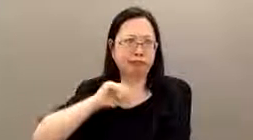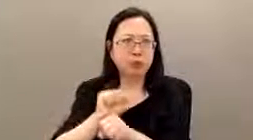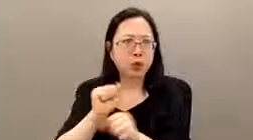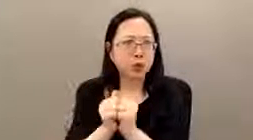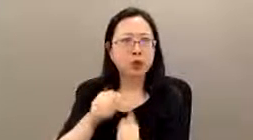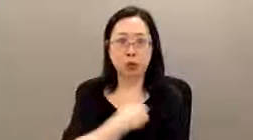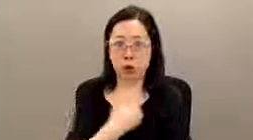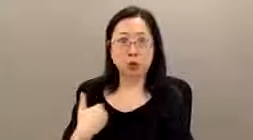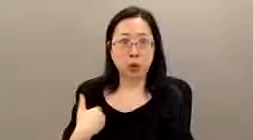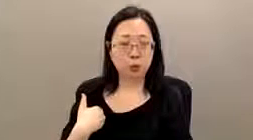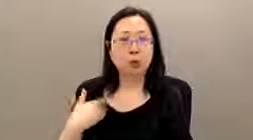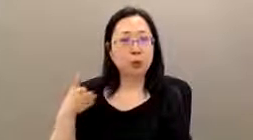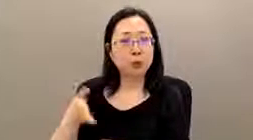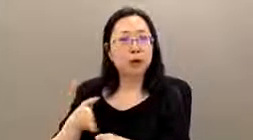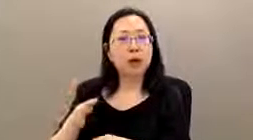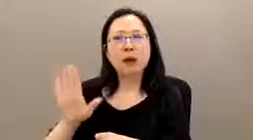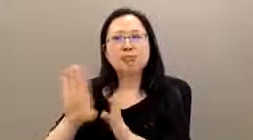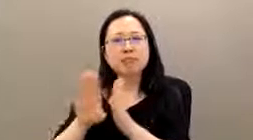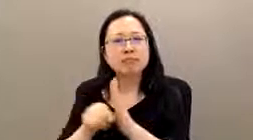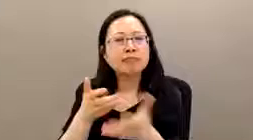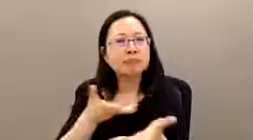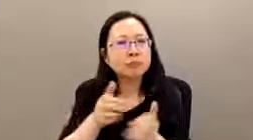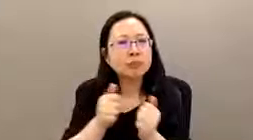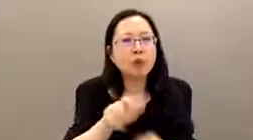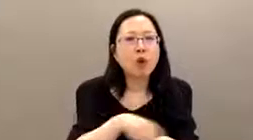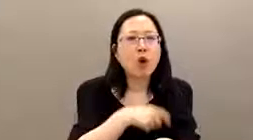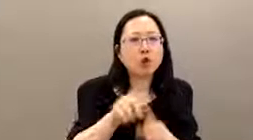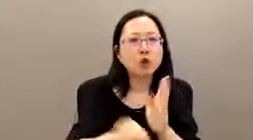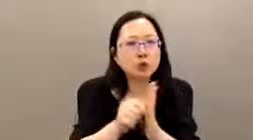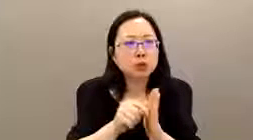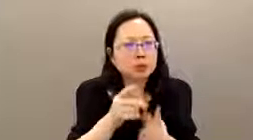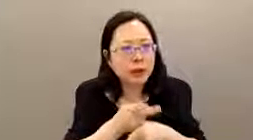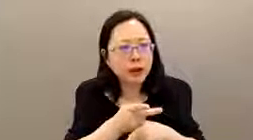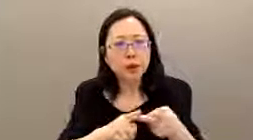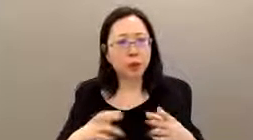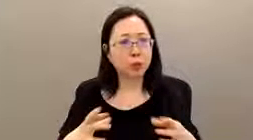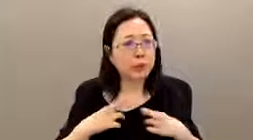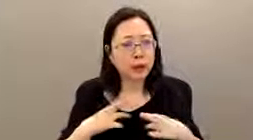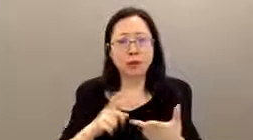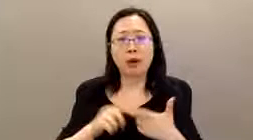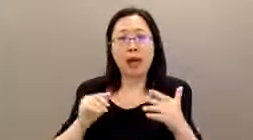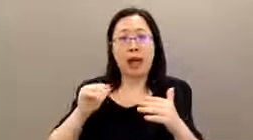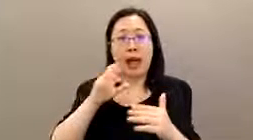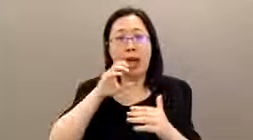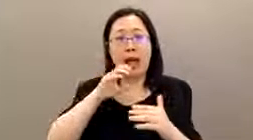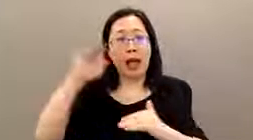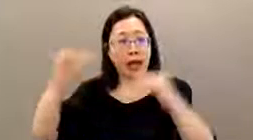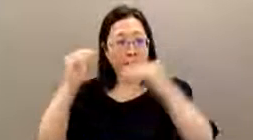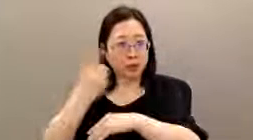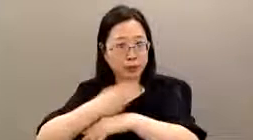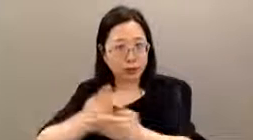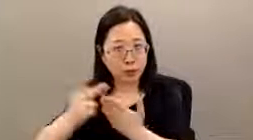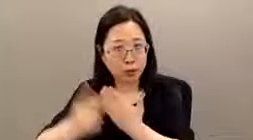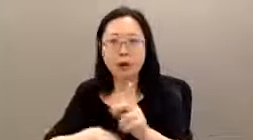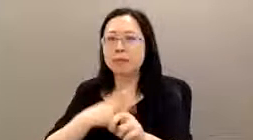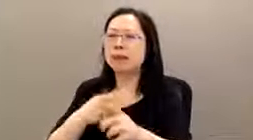Toronto. Her background ranges from working in long-term care, retirement, adult day programs, and managing a